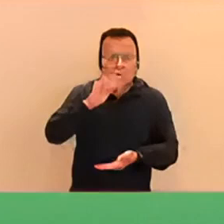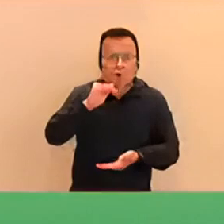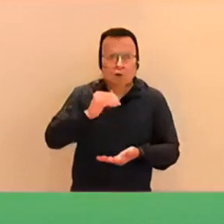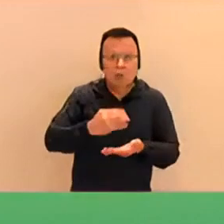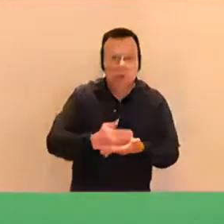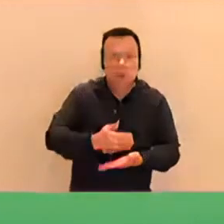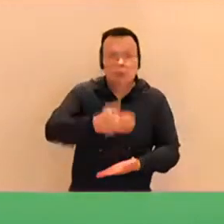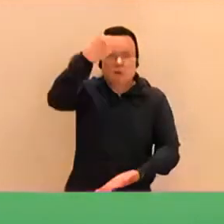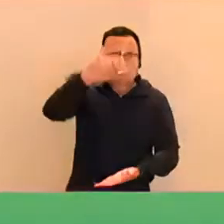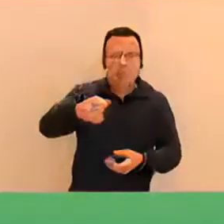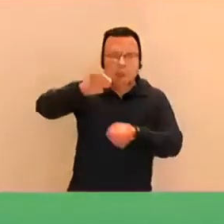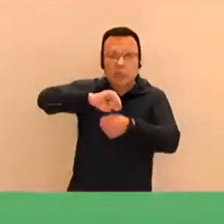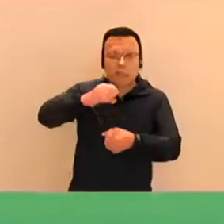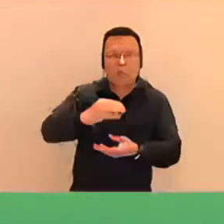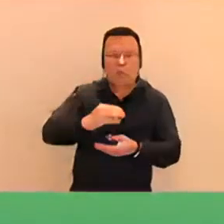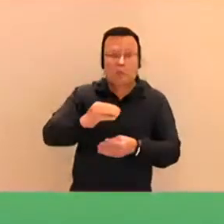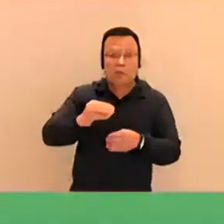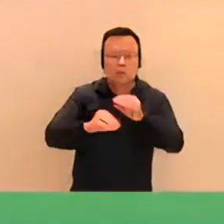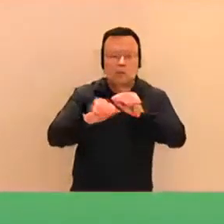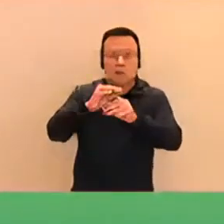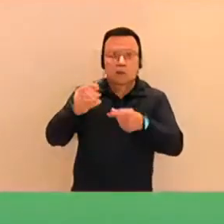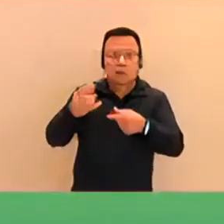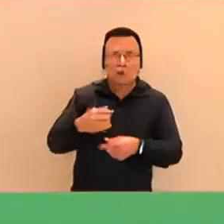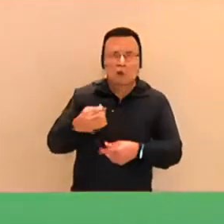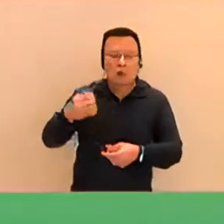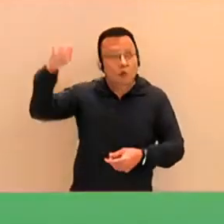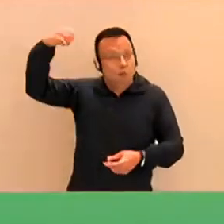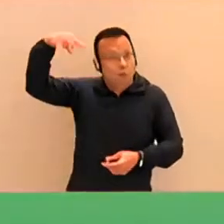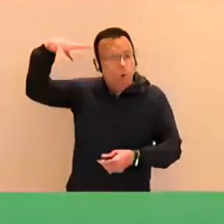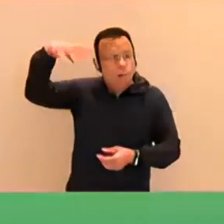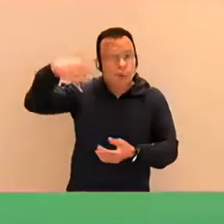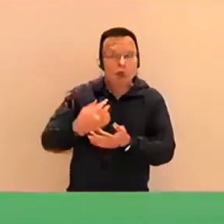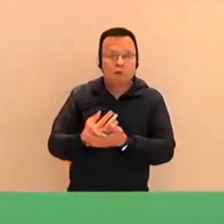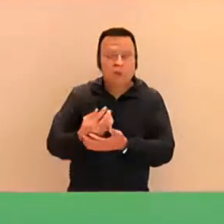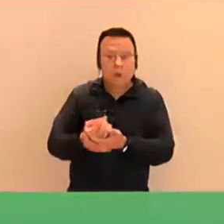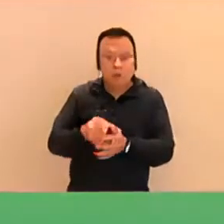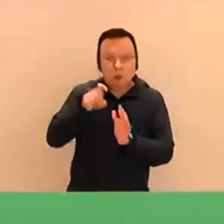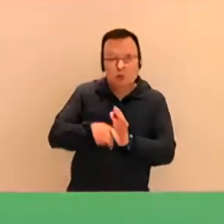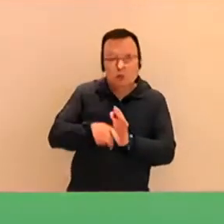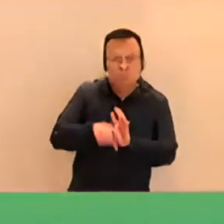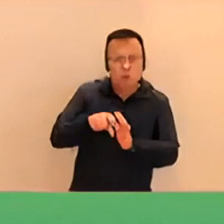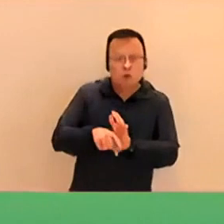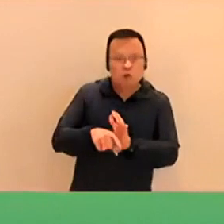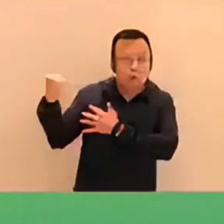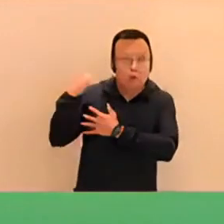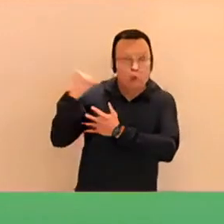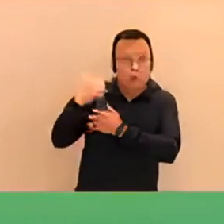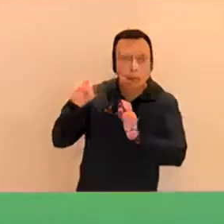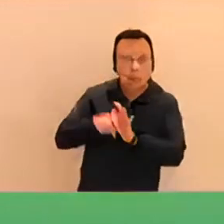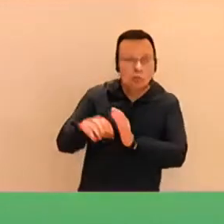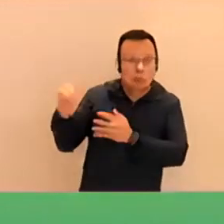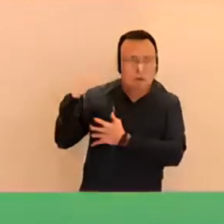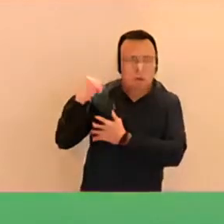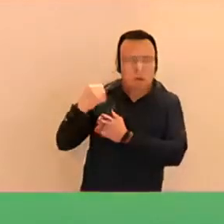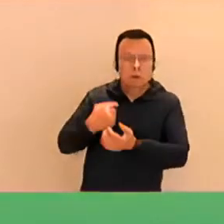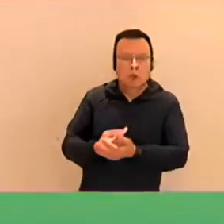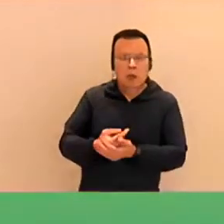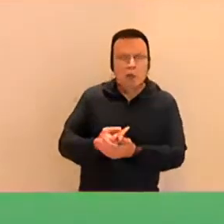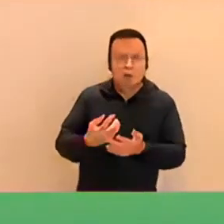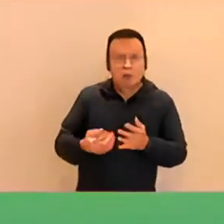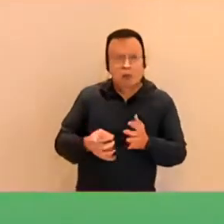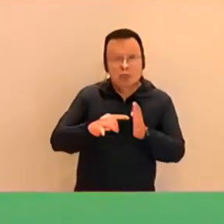try to use some kind of thermal energy storage, as well as try to use the electricity vehicle as a